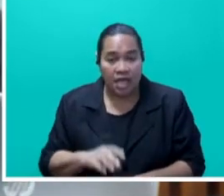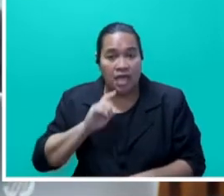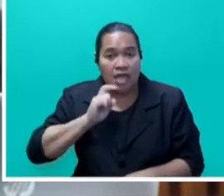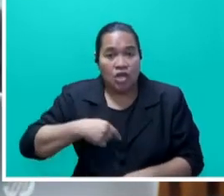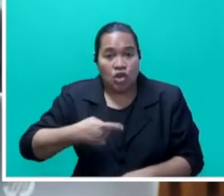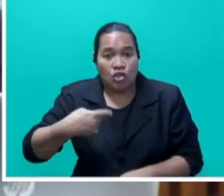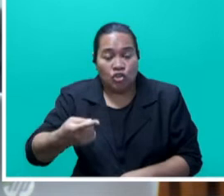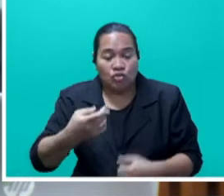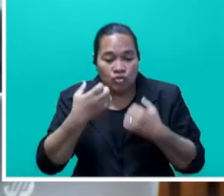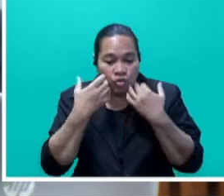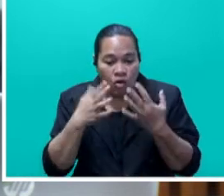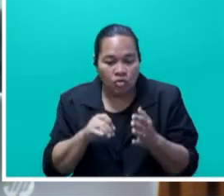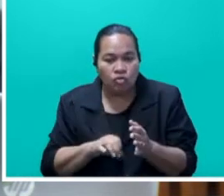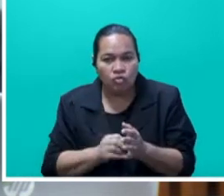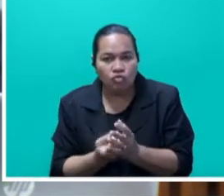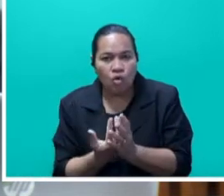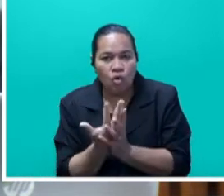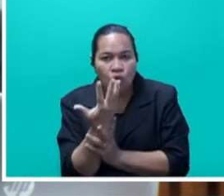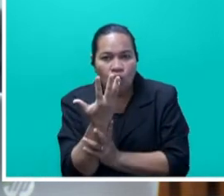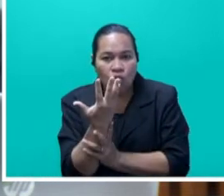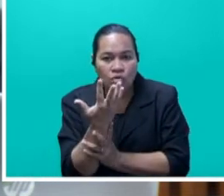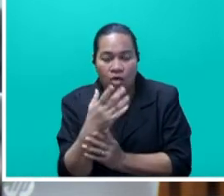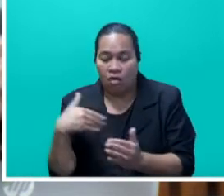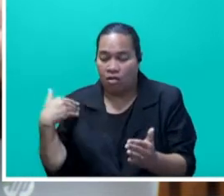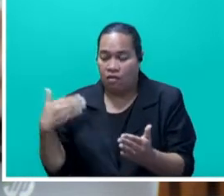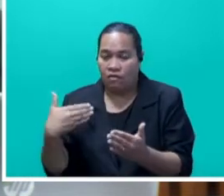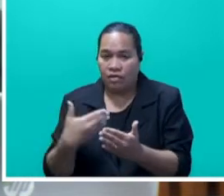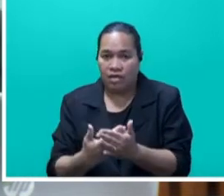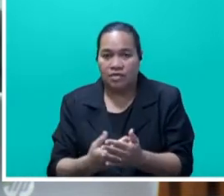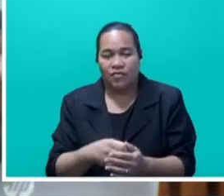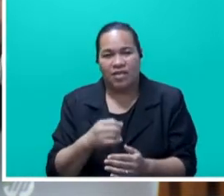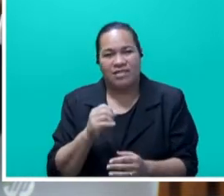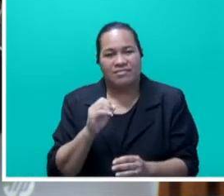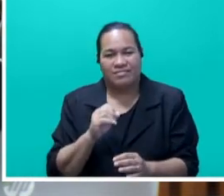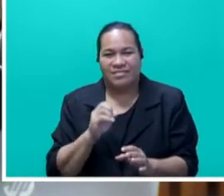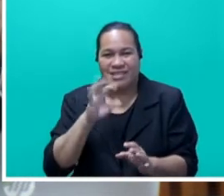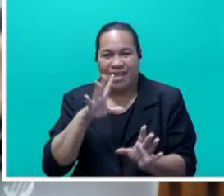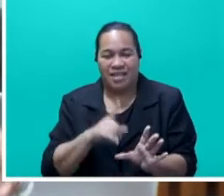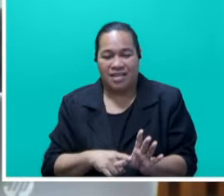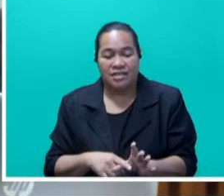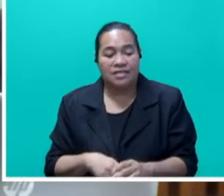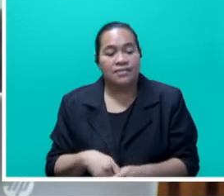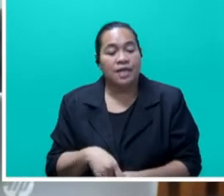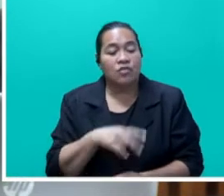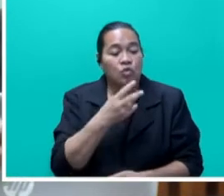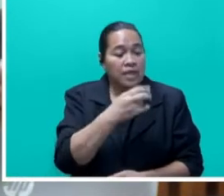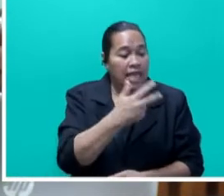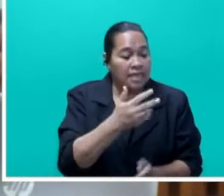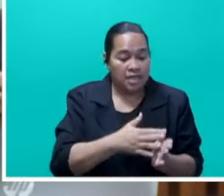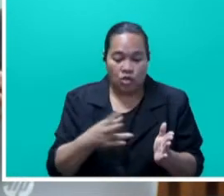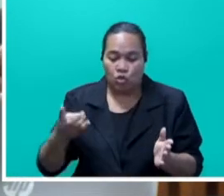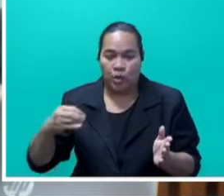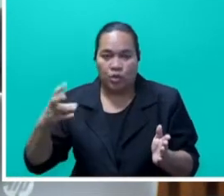reflect growth over the years, over the last decade. Mr. Speaker, from 2018 to 2020,